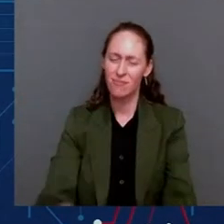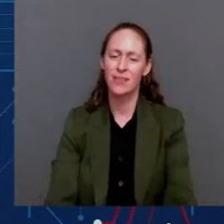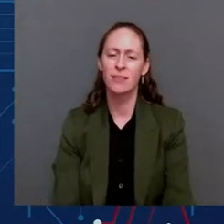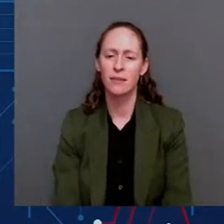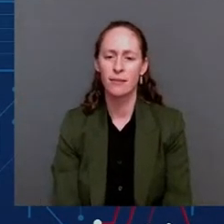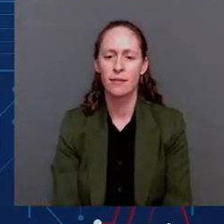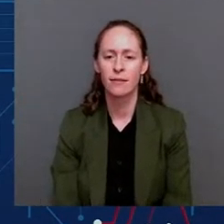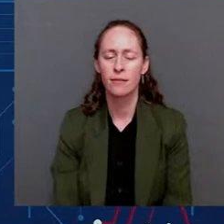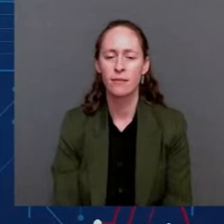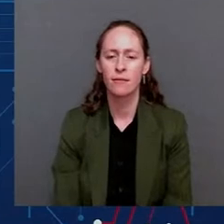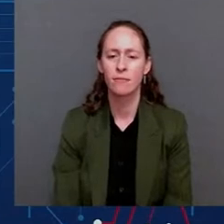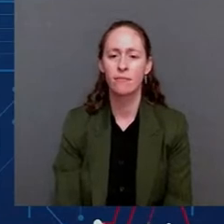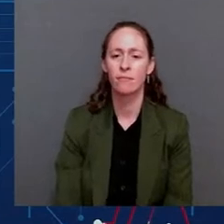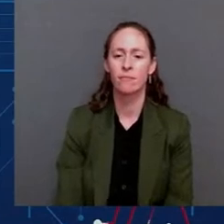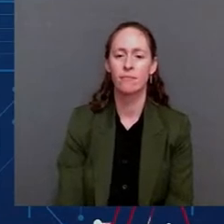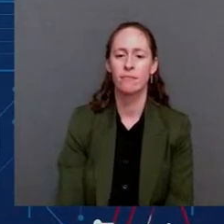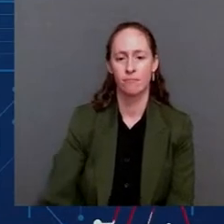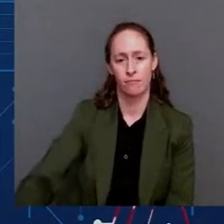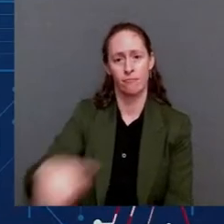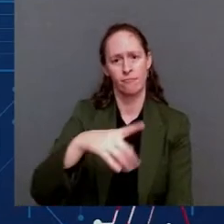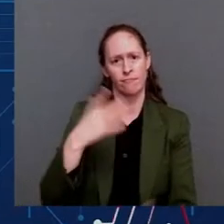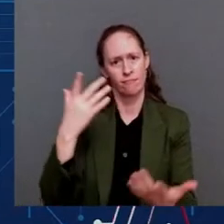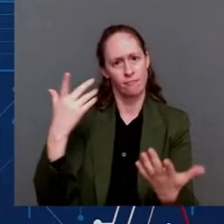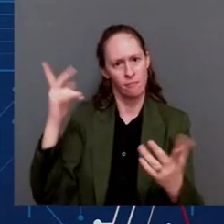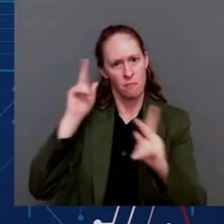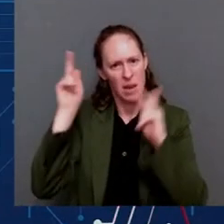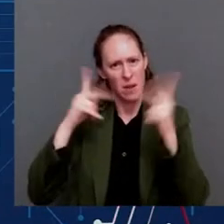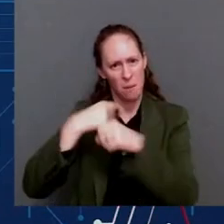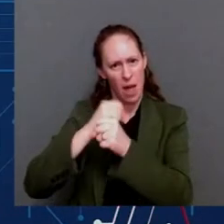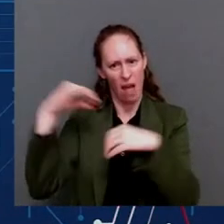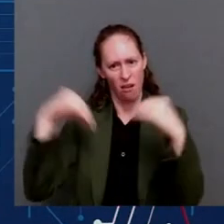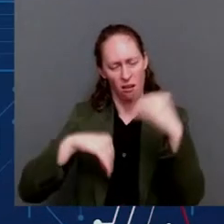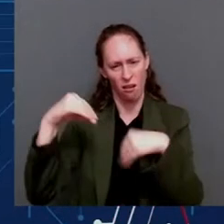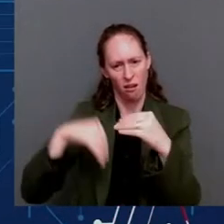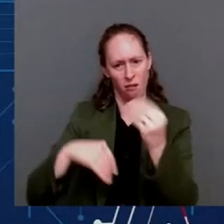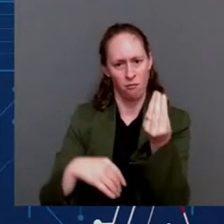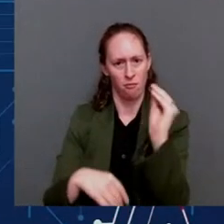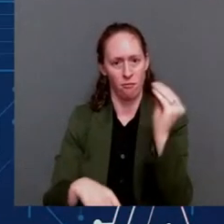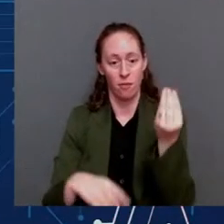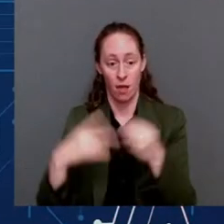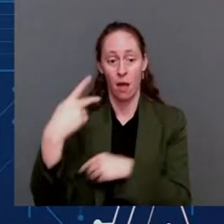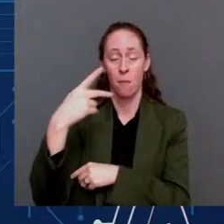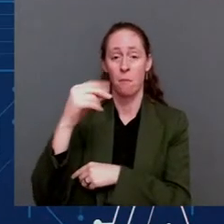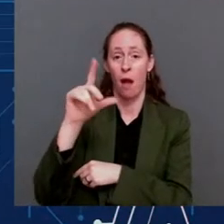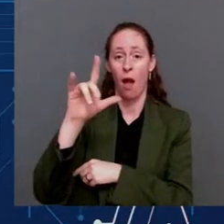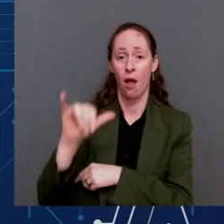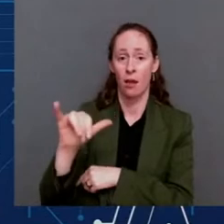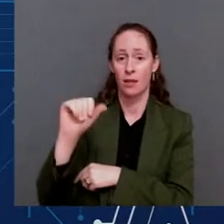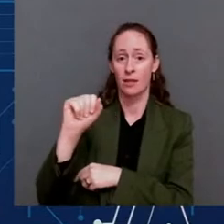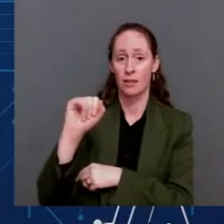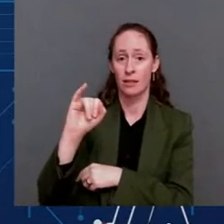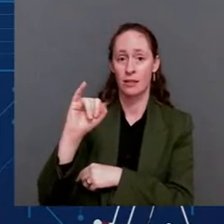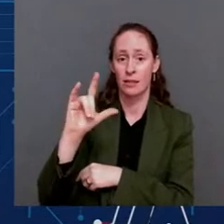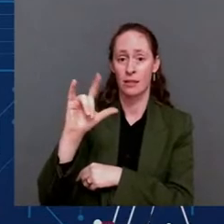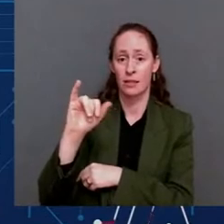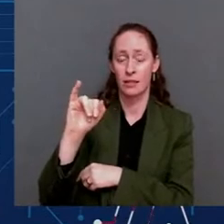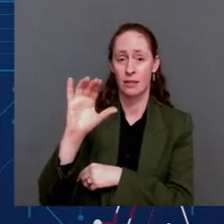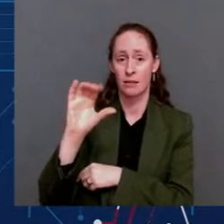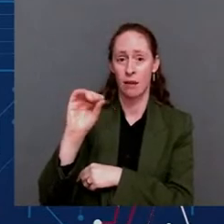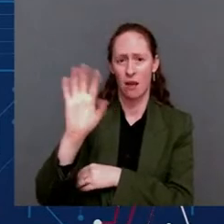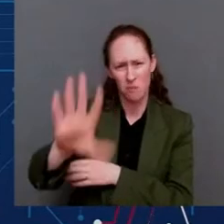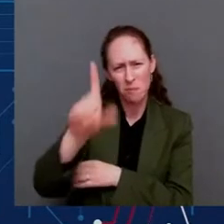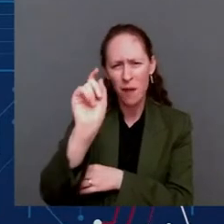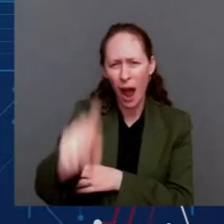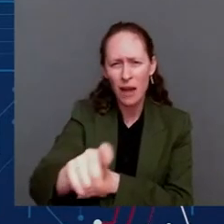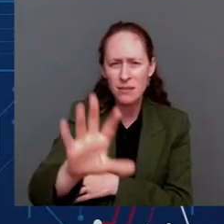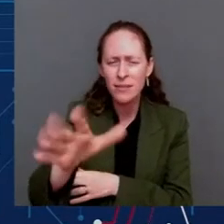in semiconductor chips. Without polysilicon made to the level of purity that we do here, the breakthroughs in